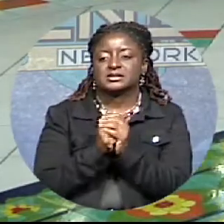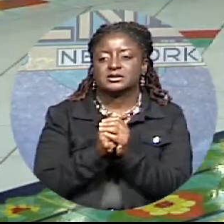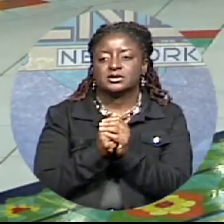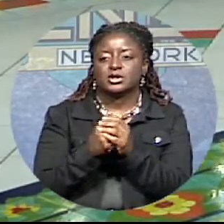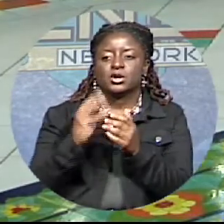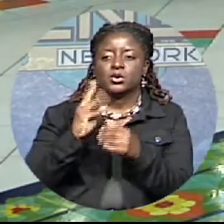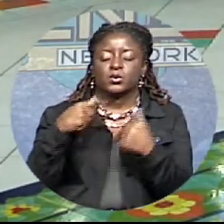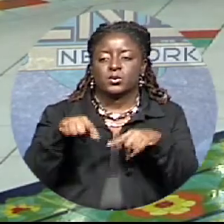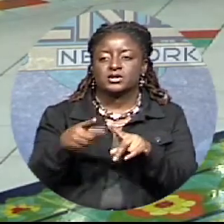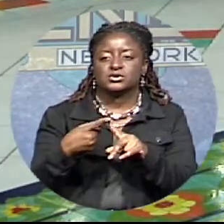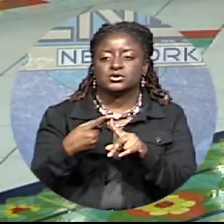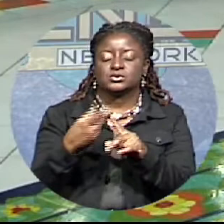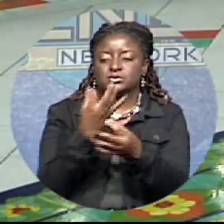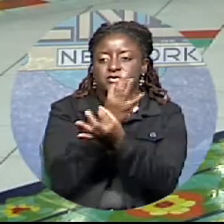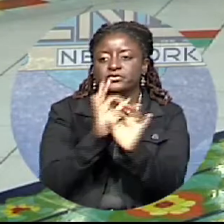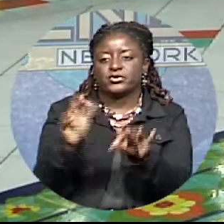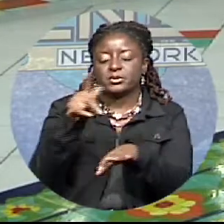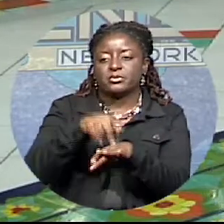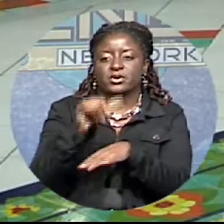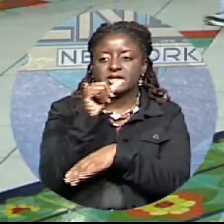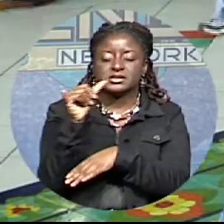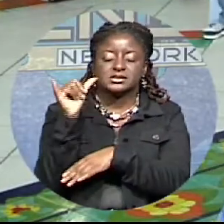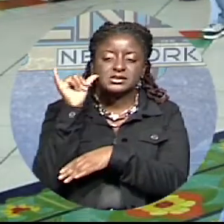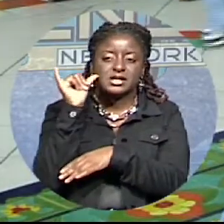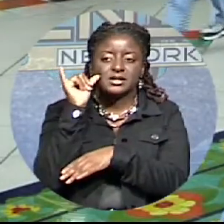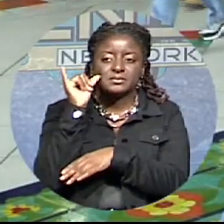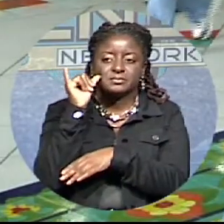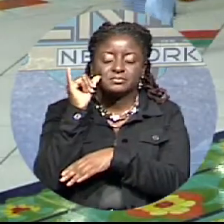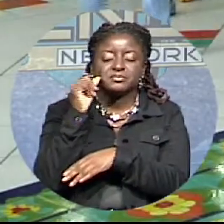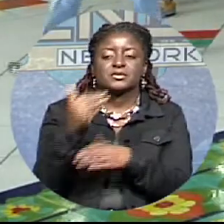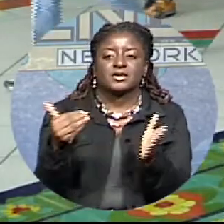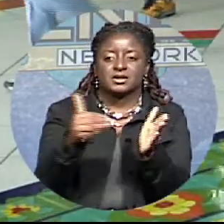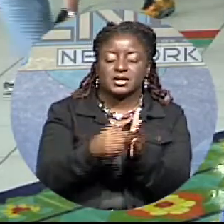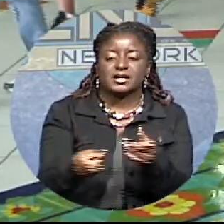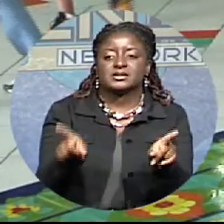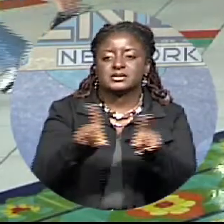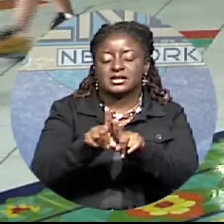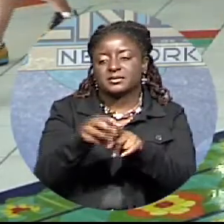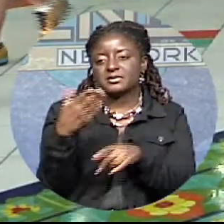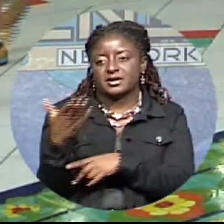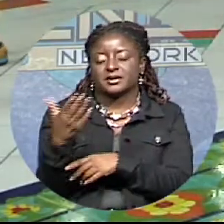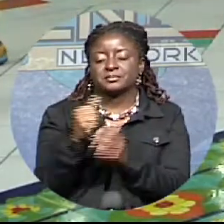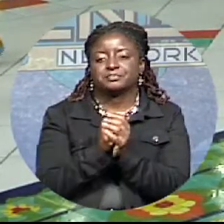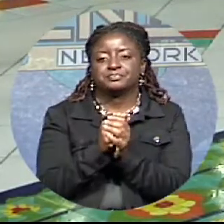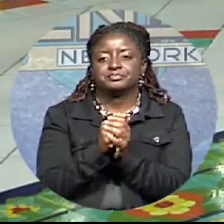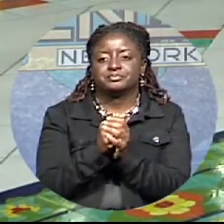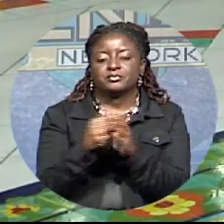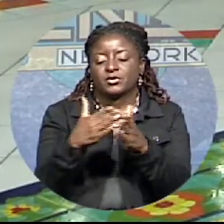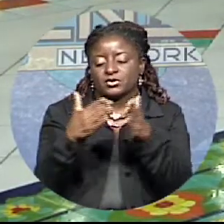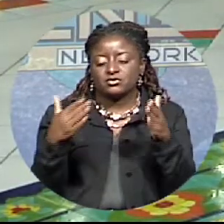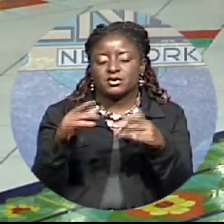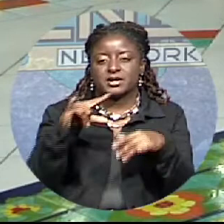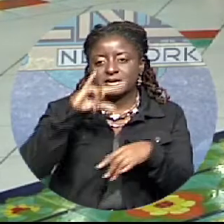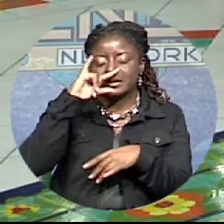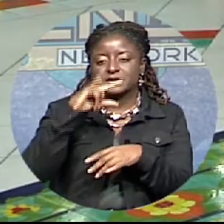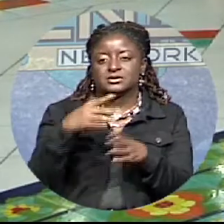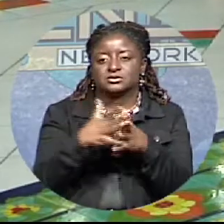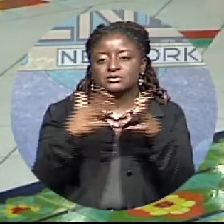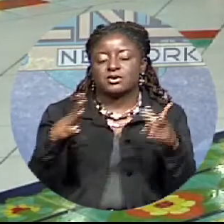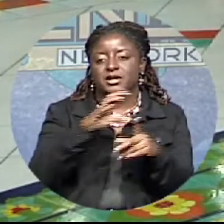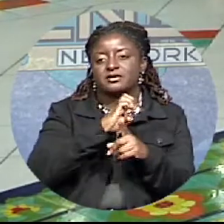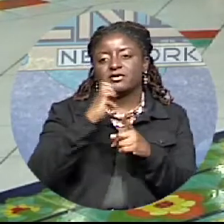We went to Freeport yesterday. Again, same thing, great kids, great